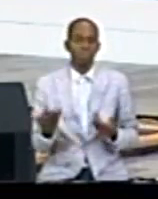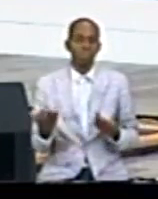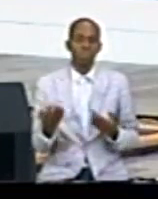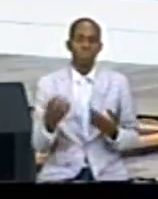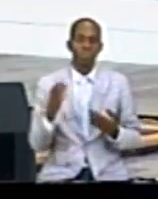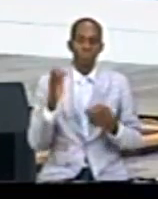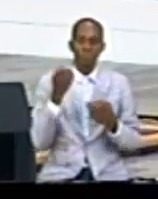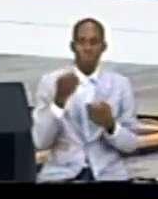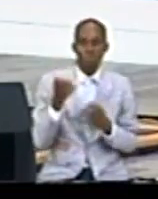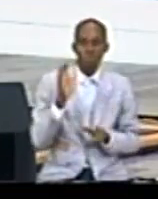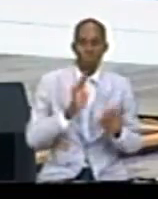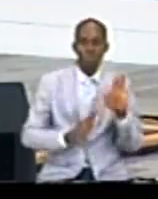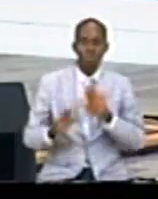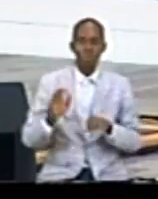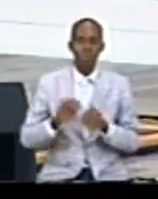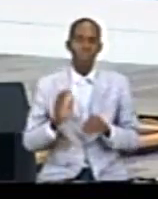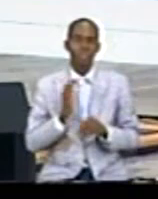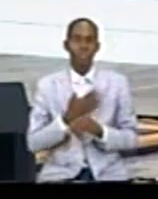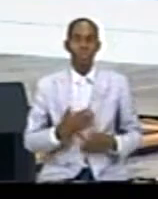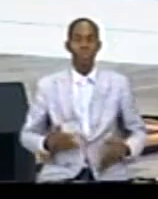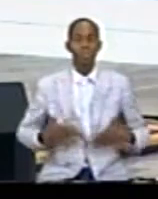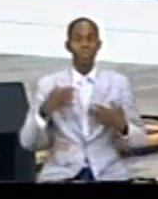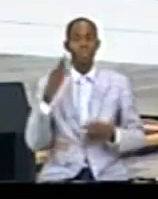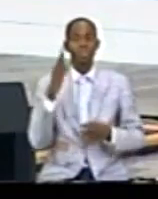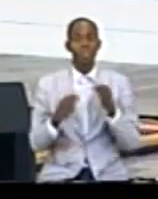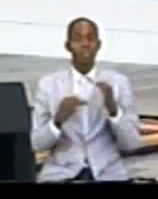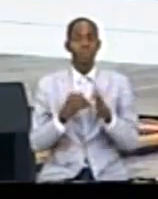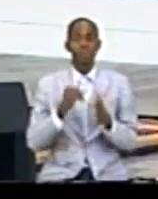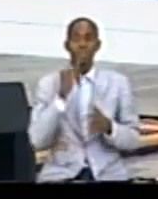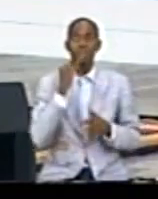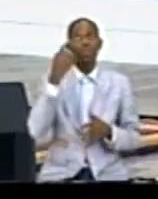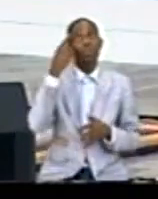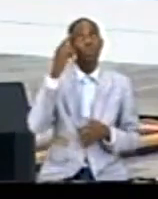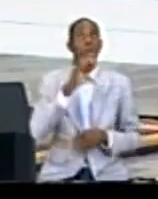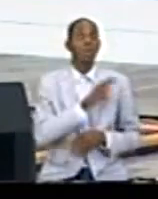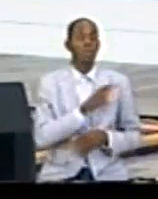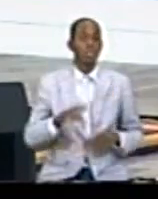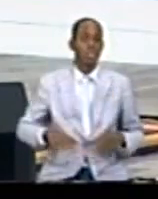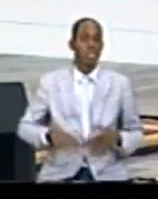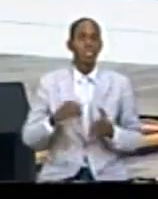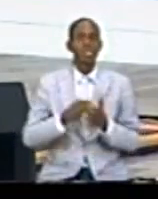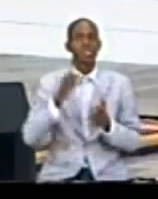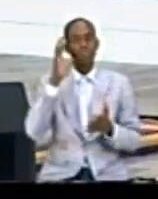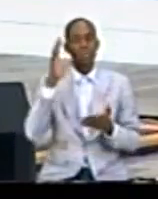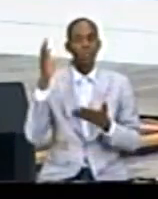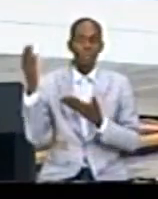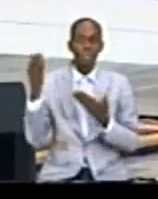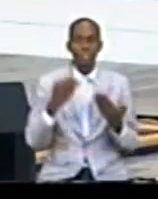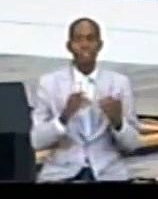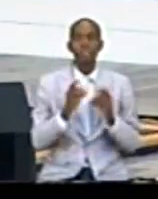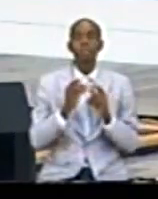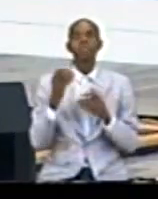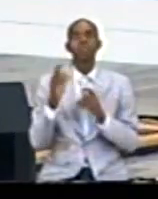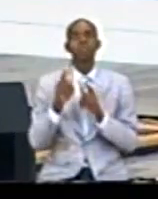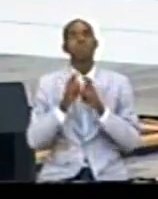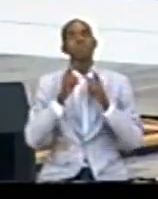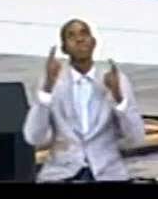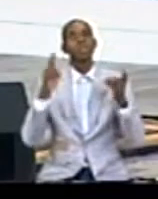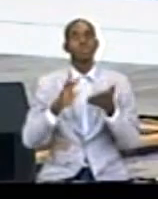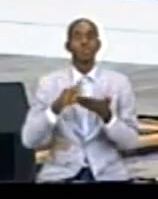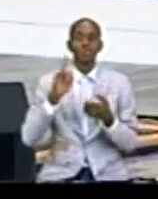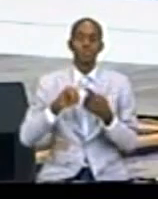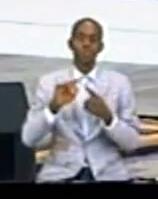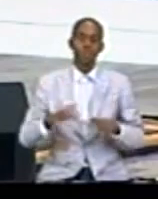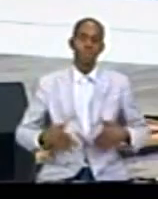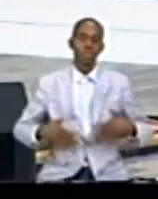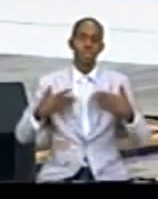lives. If it is for Christ, it will bring great glory into your life. I said it